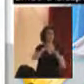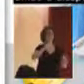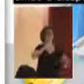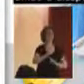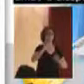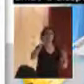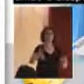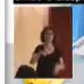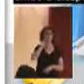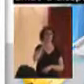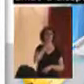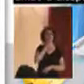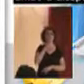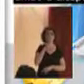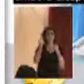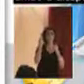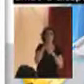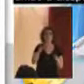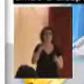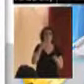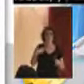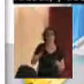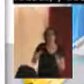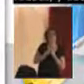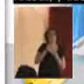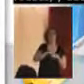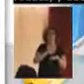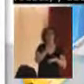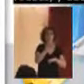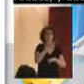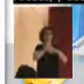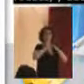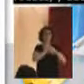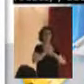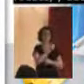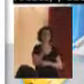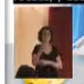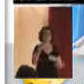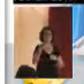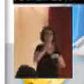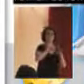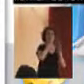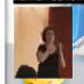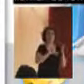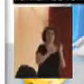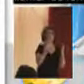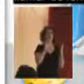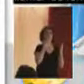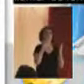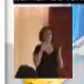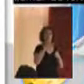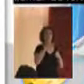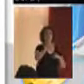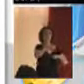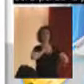to solve. It is true that there are accessible solutions with people with reduced mobility, but normally with PCs